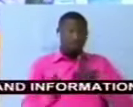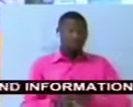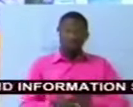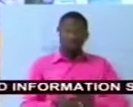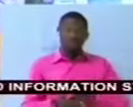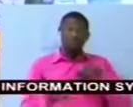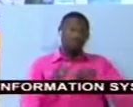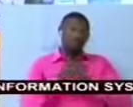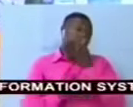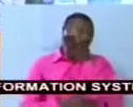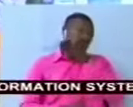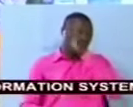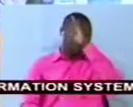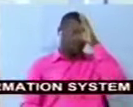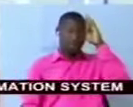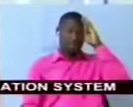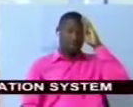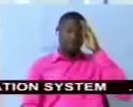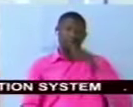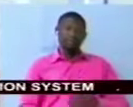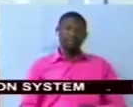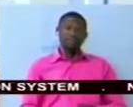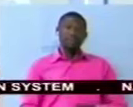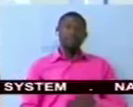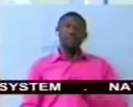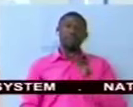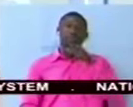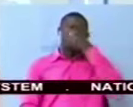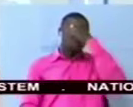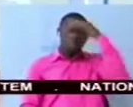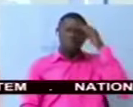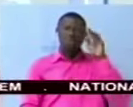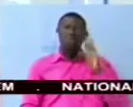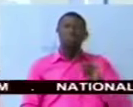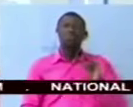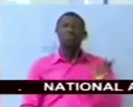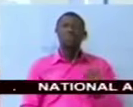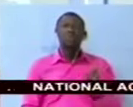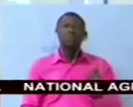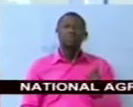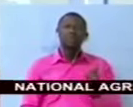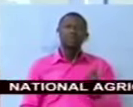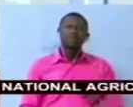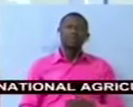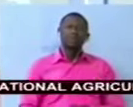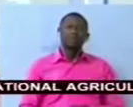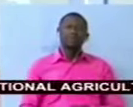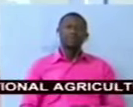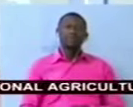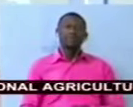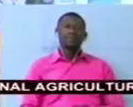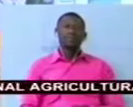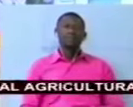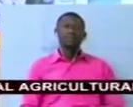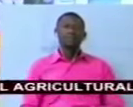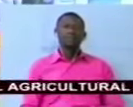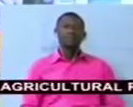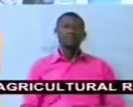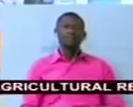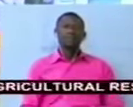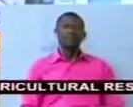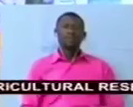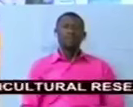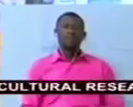in Birkama. What kind of work do you do? Ban façon ni liggey nga def? Suma liggey de moy business